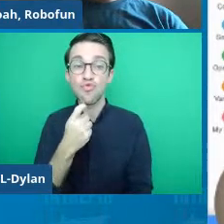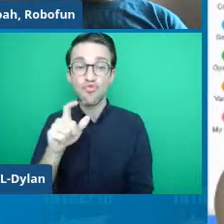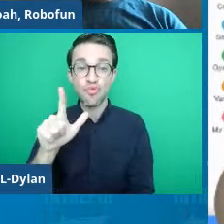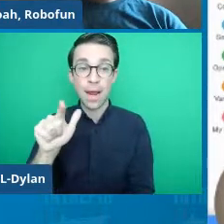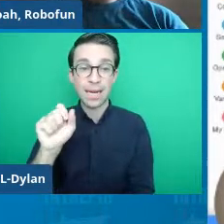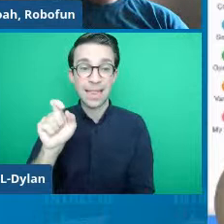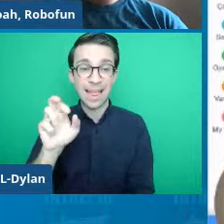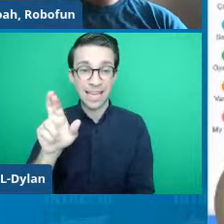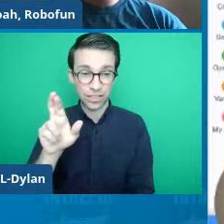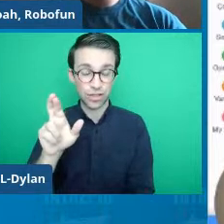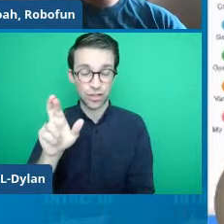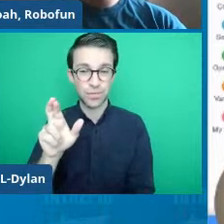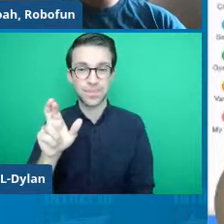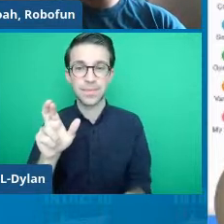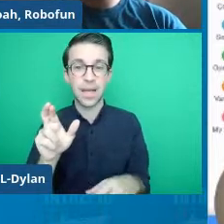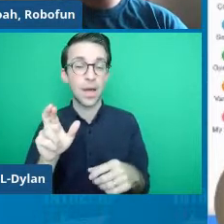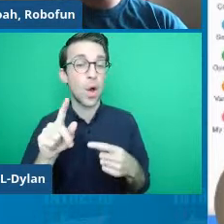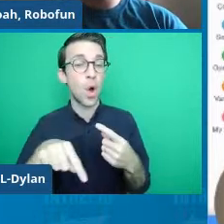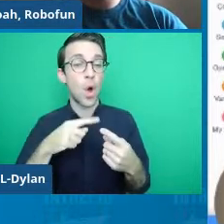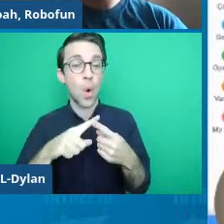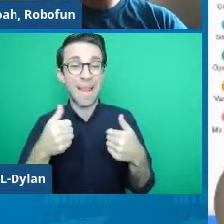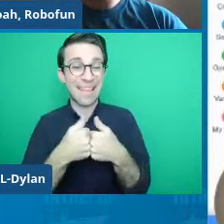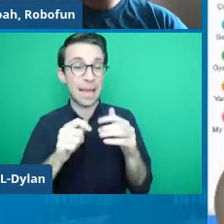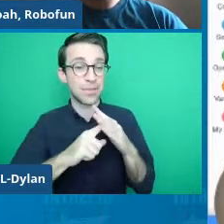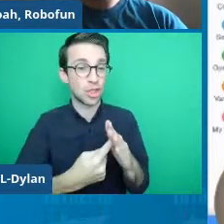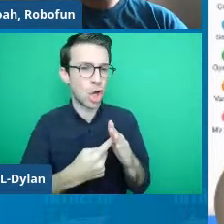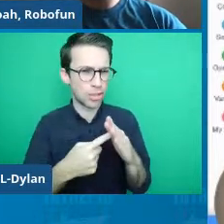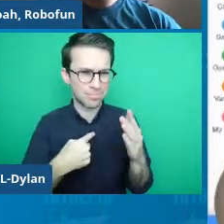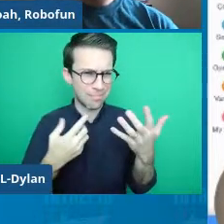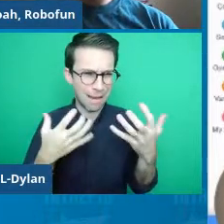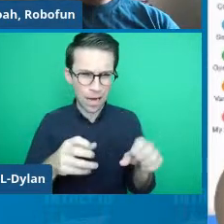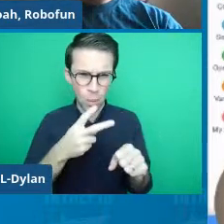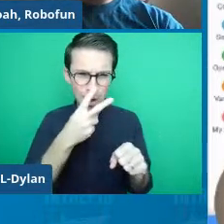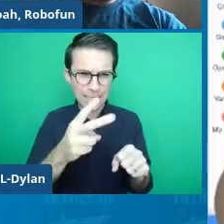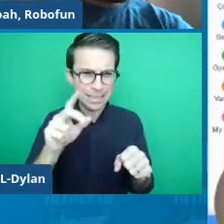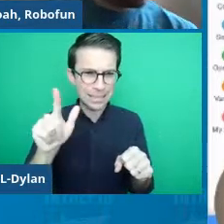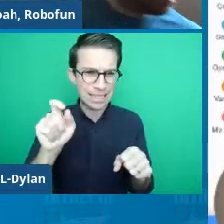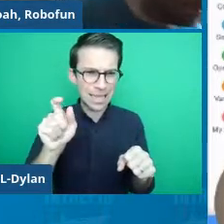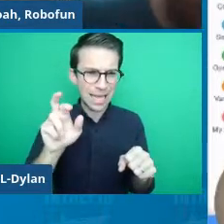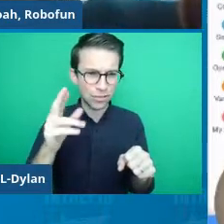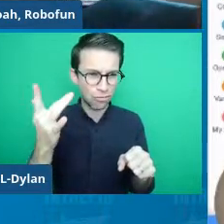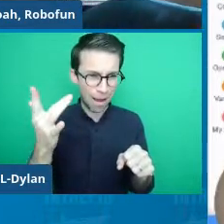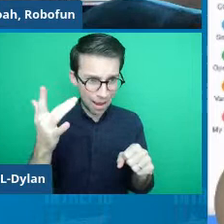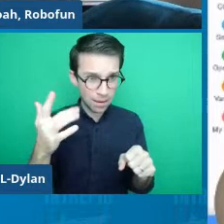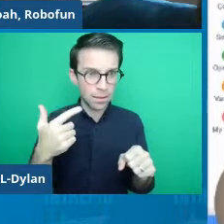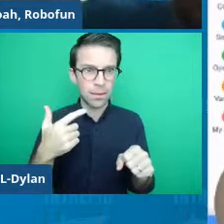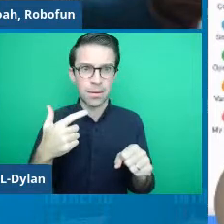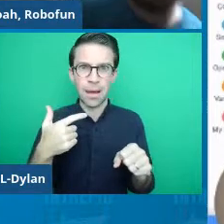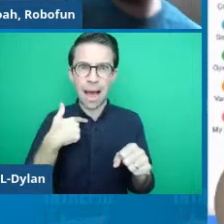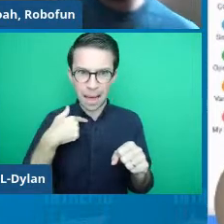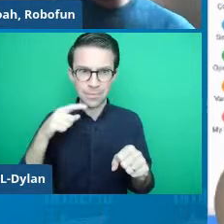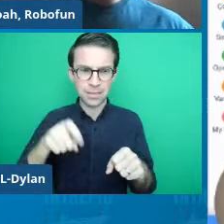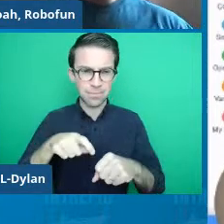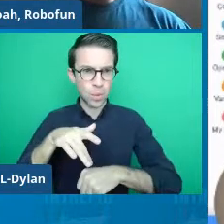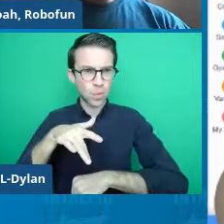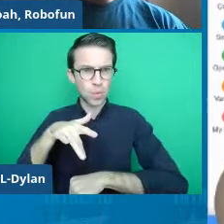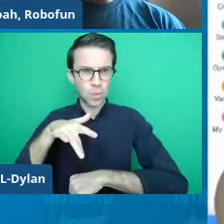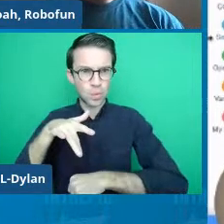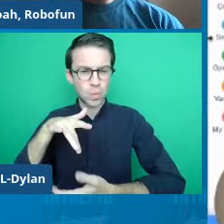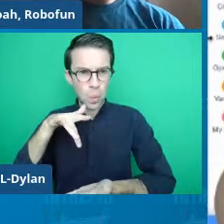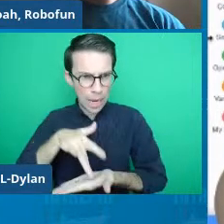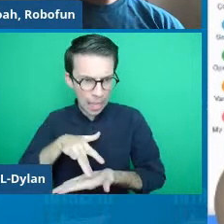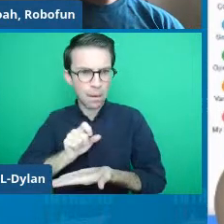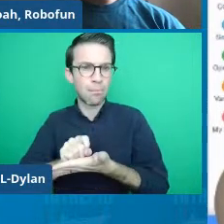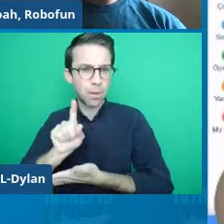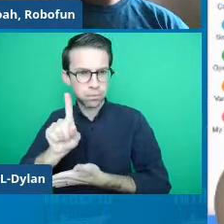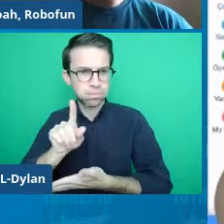when the game starts, I don't want to see the laser, because it doesn't appear until my spaceship ejects it, right?